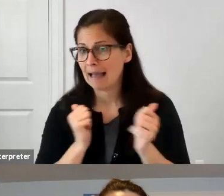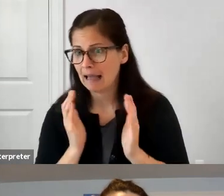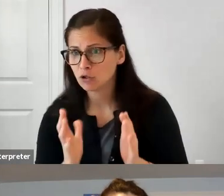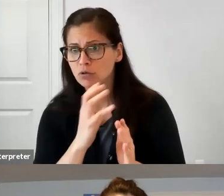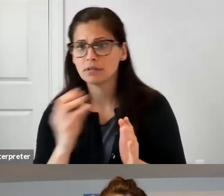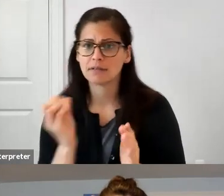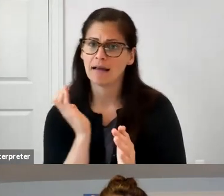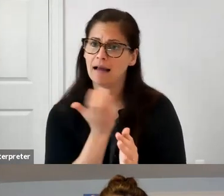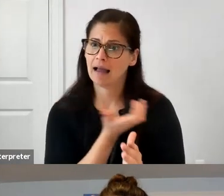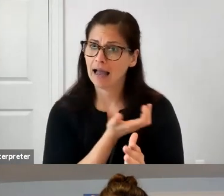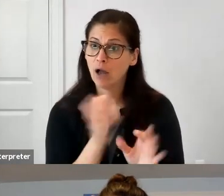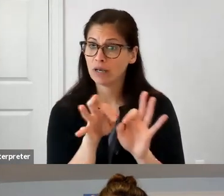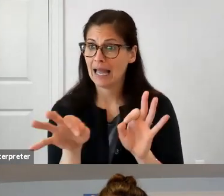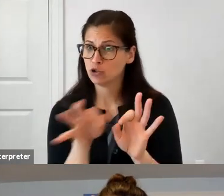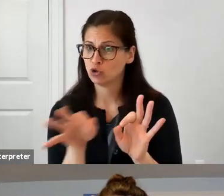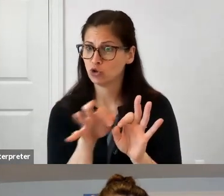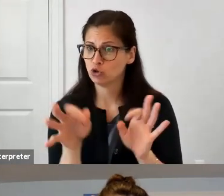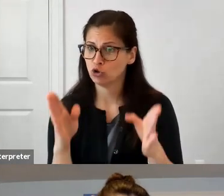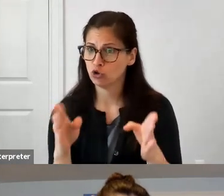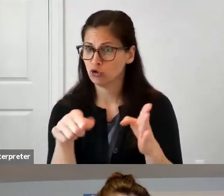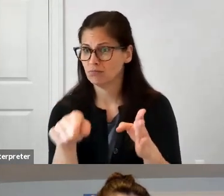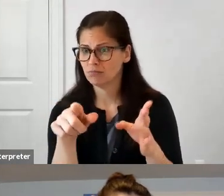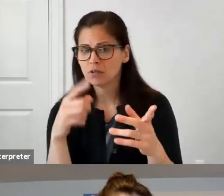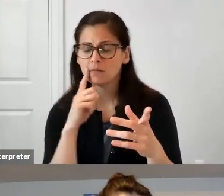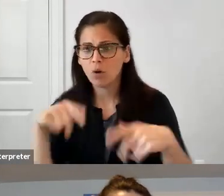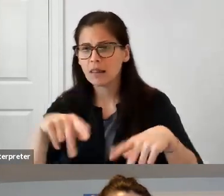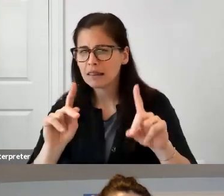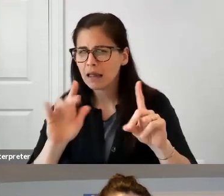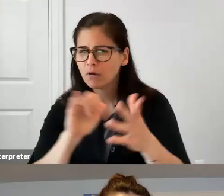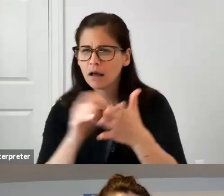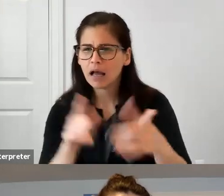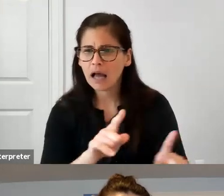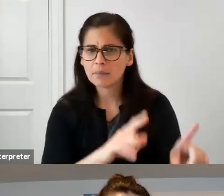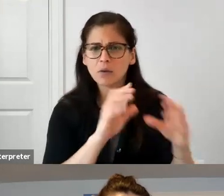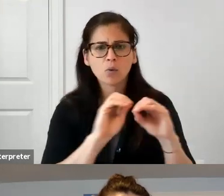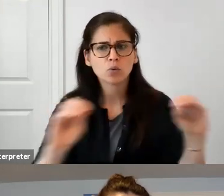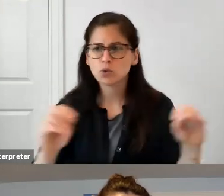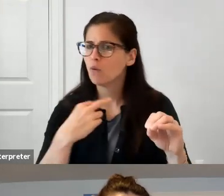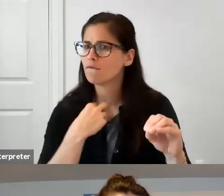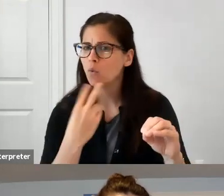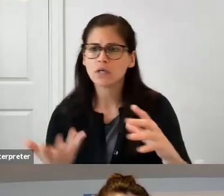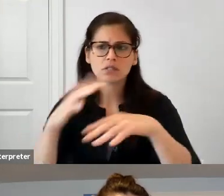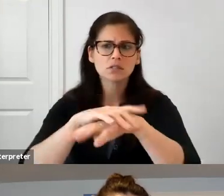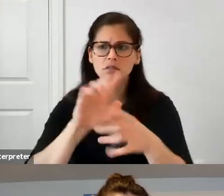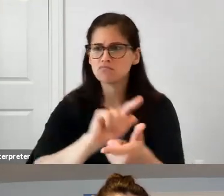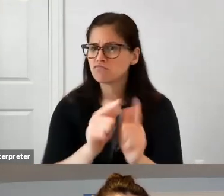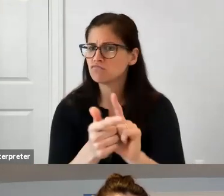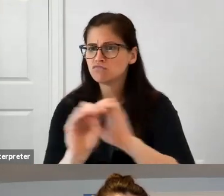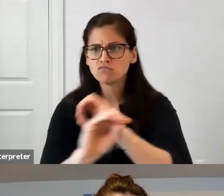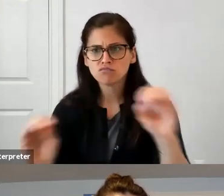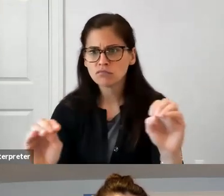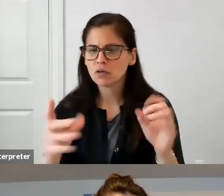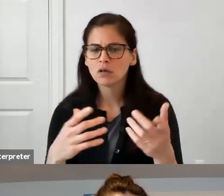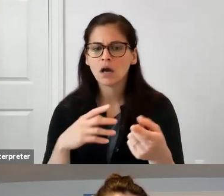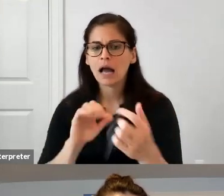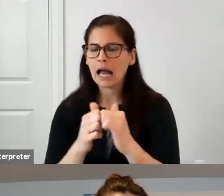and our captioner, for allowing that to happen without a voice translation. And the way you played